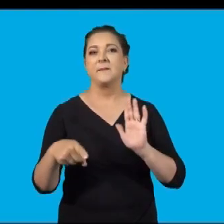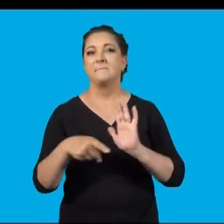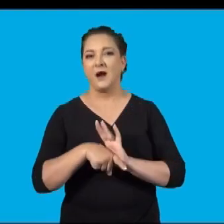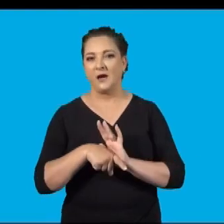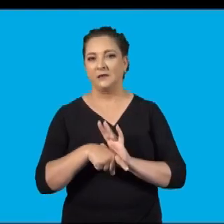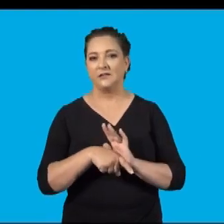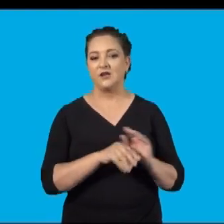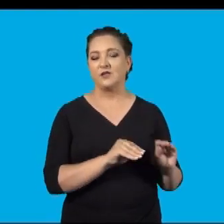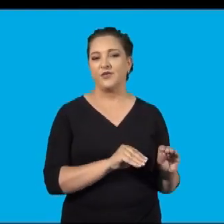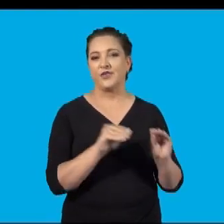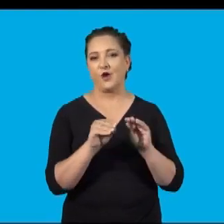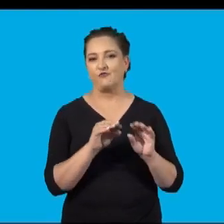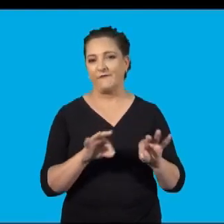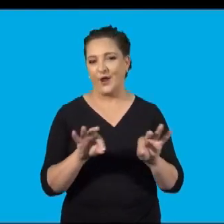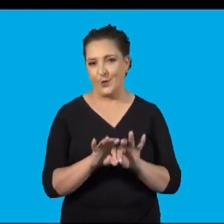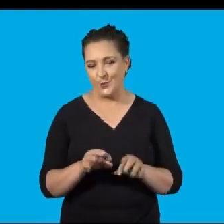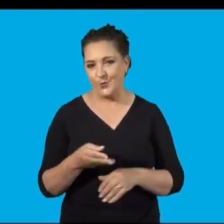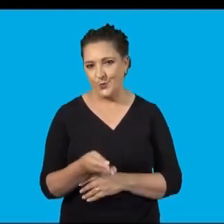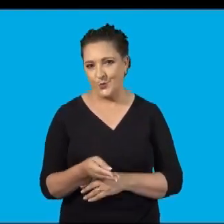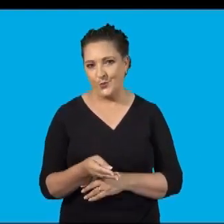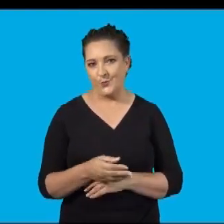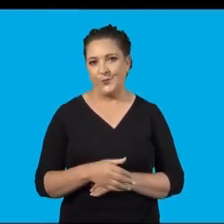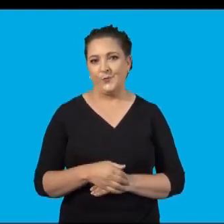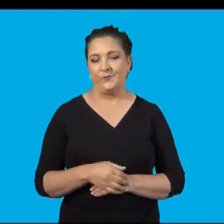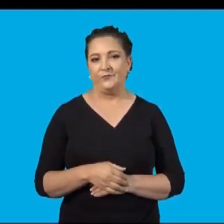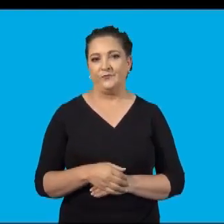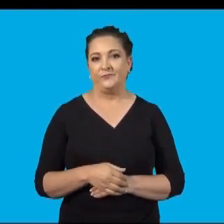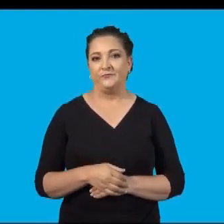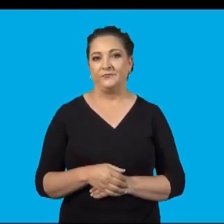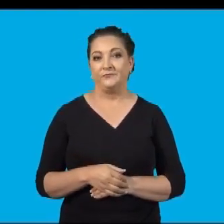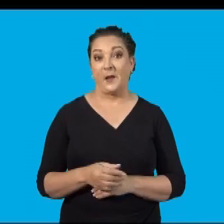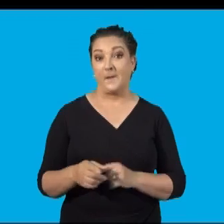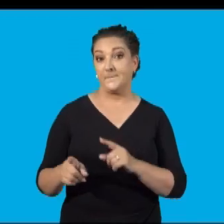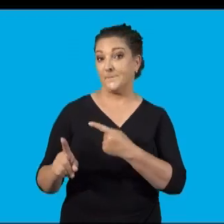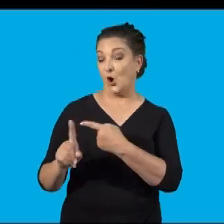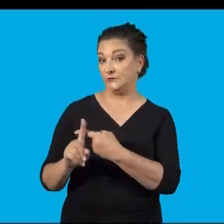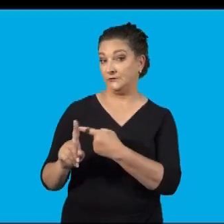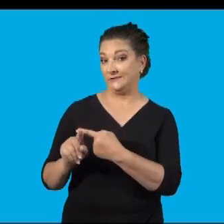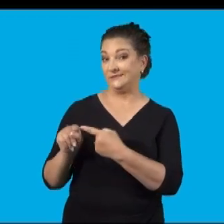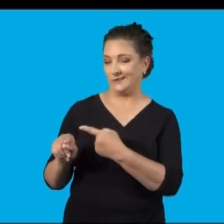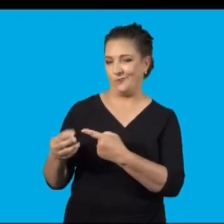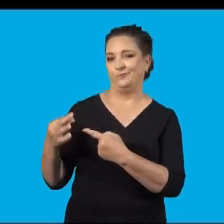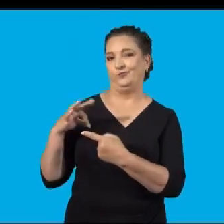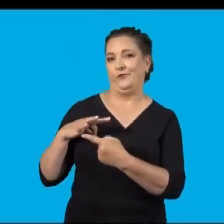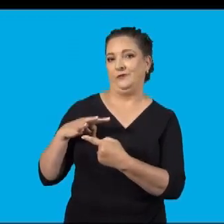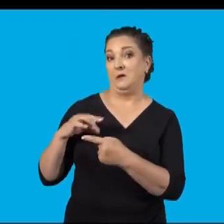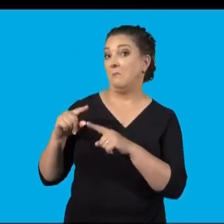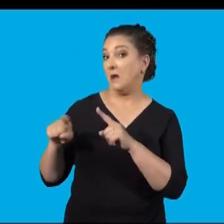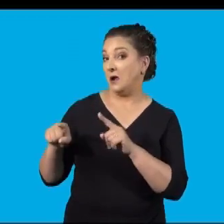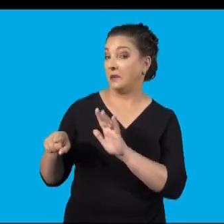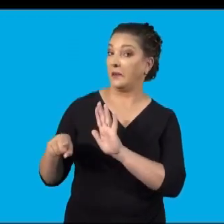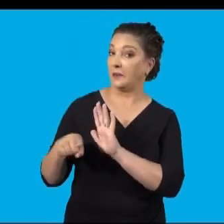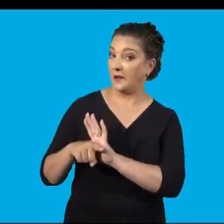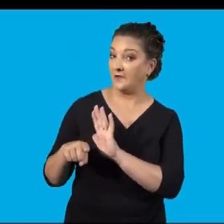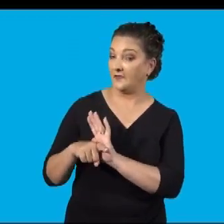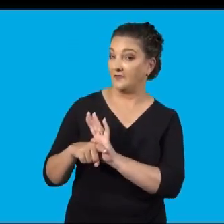minus the carrying value, and it will give you, if it's a positive, it's profit. But